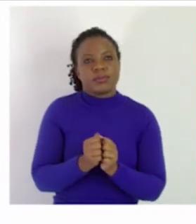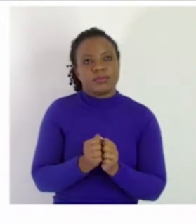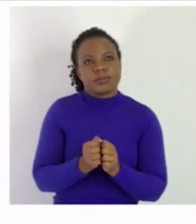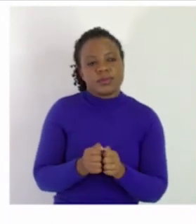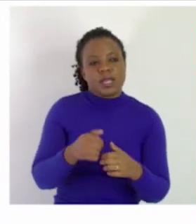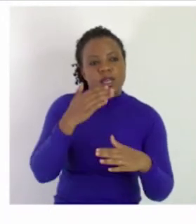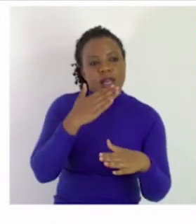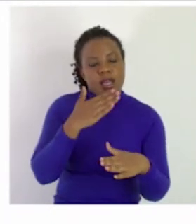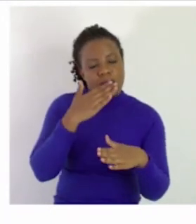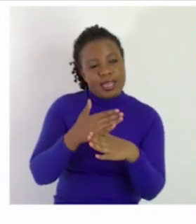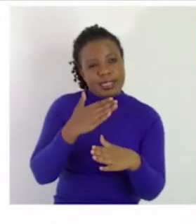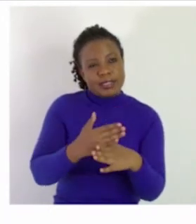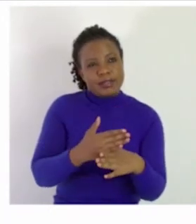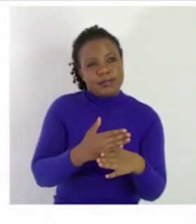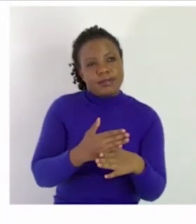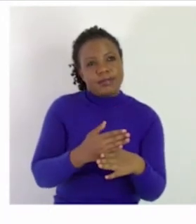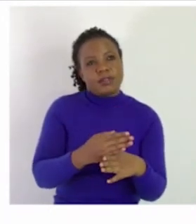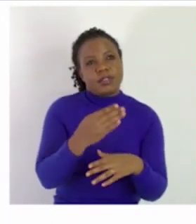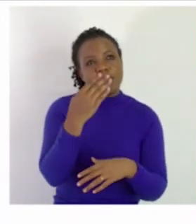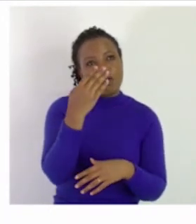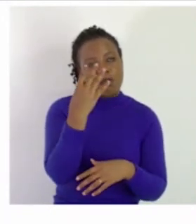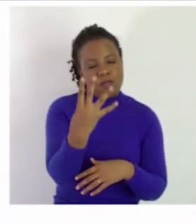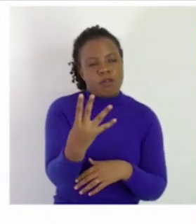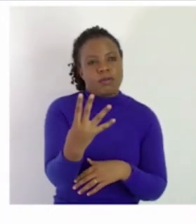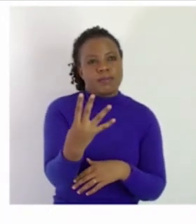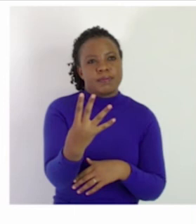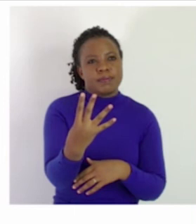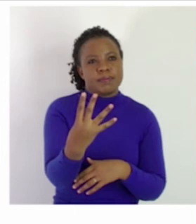The next page gives us activity 4,